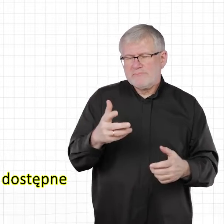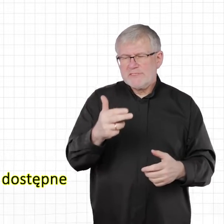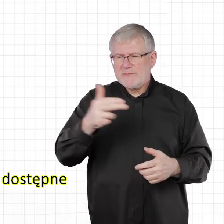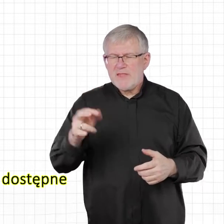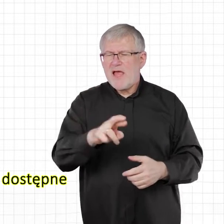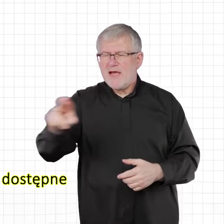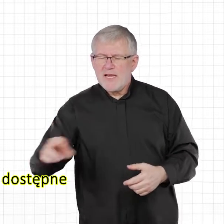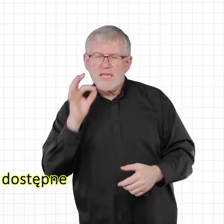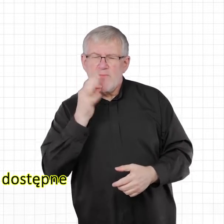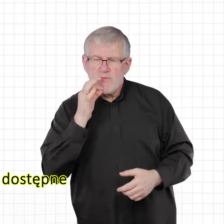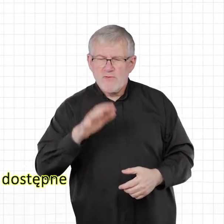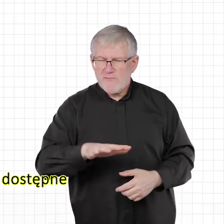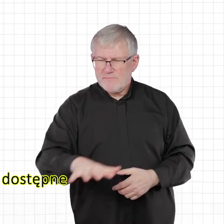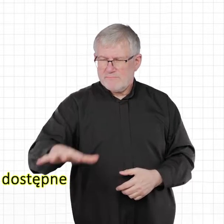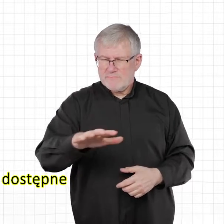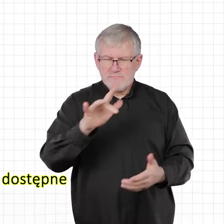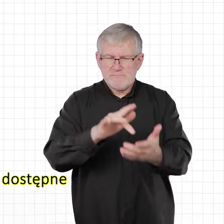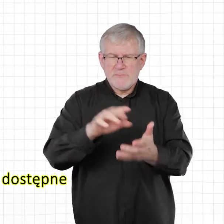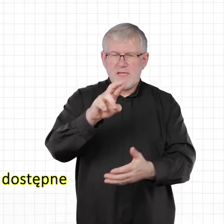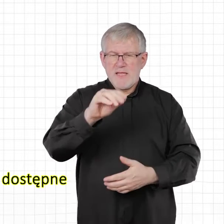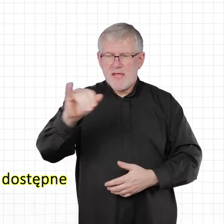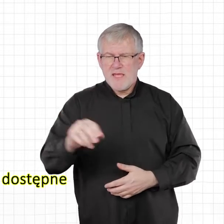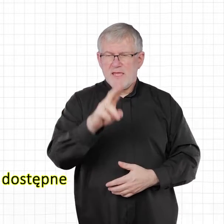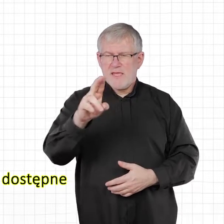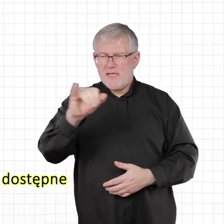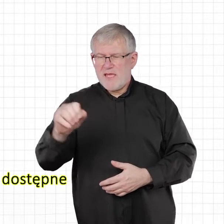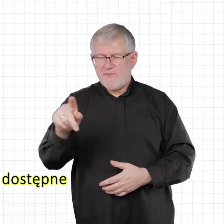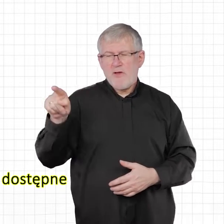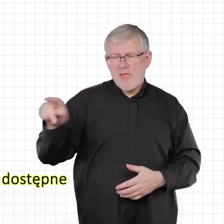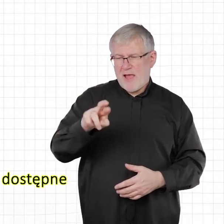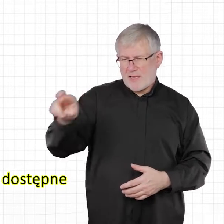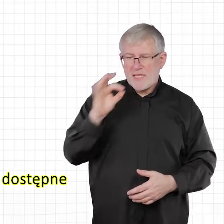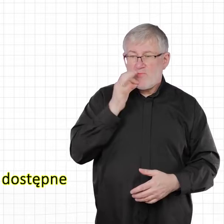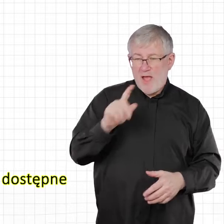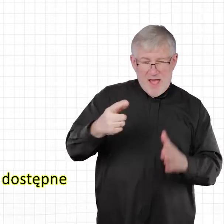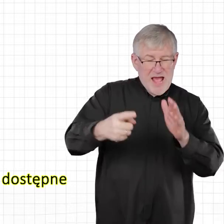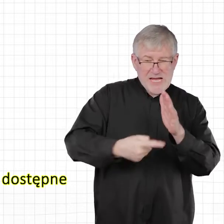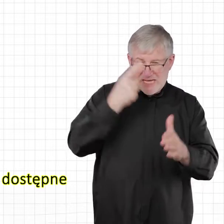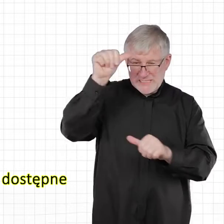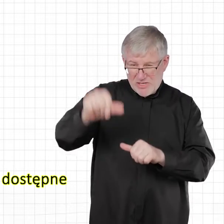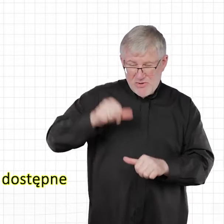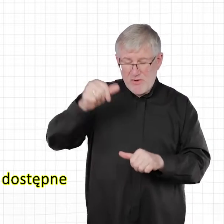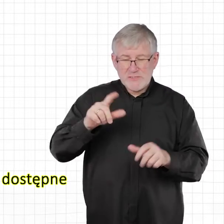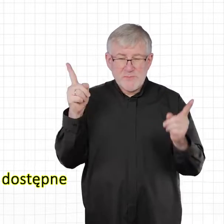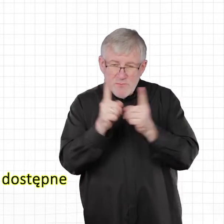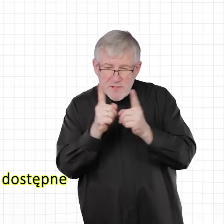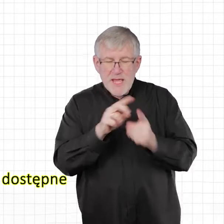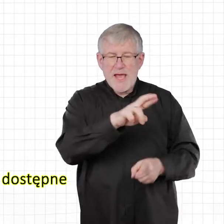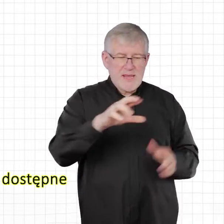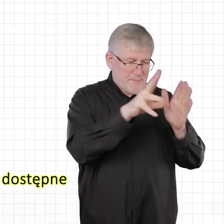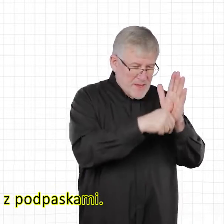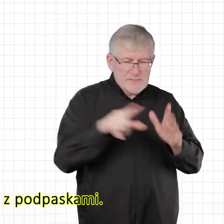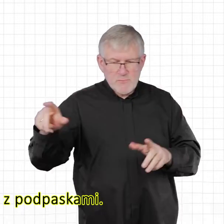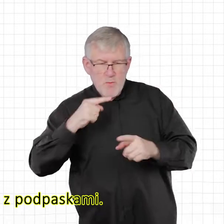popular action that those sanitary things should be for free in